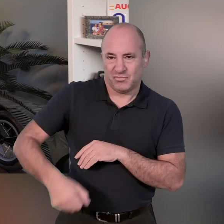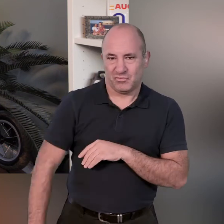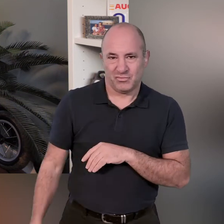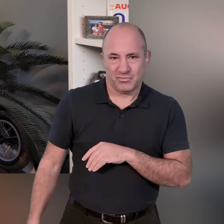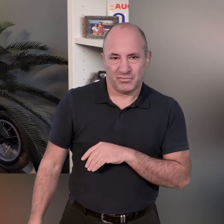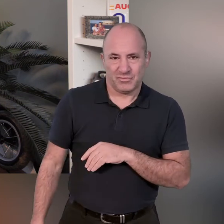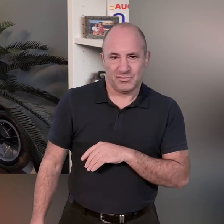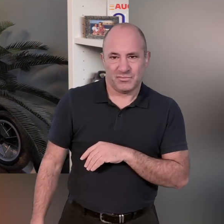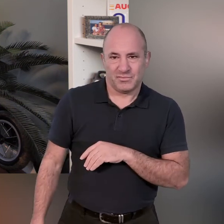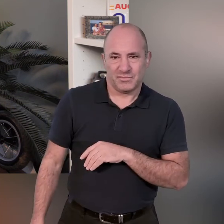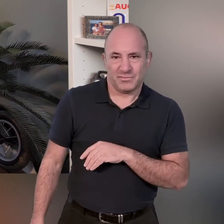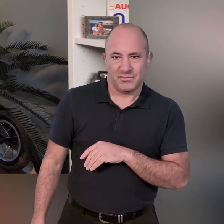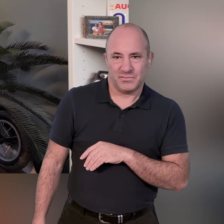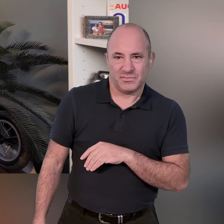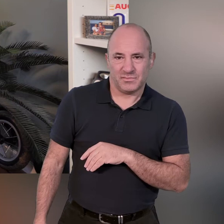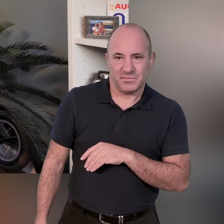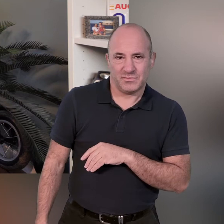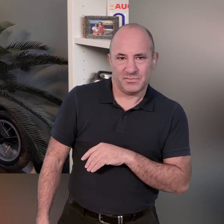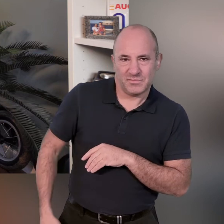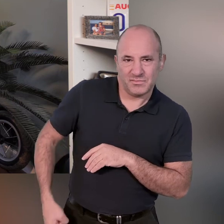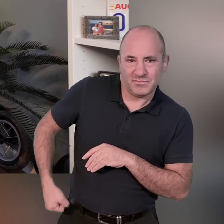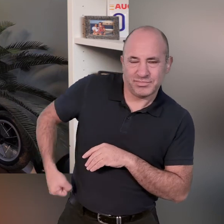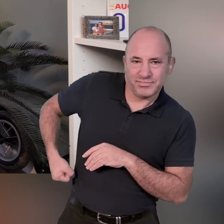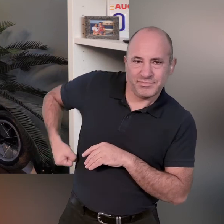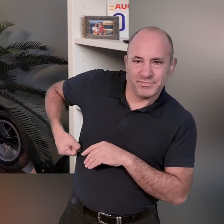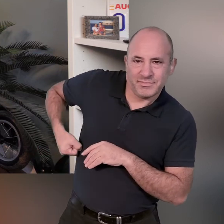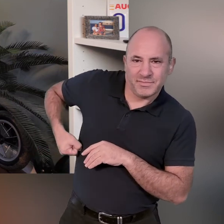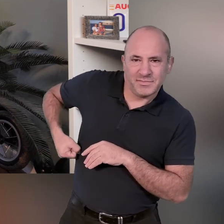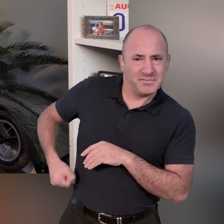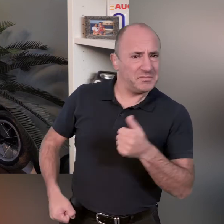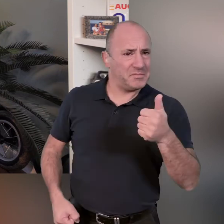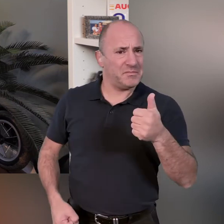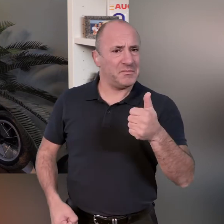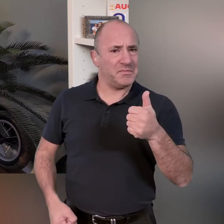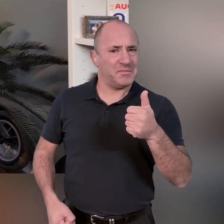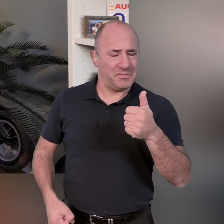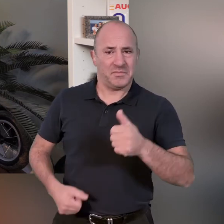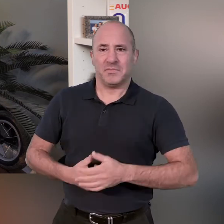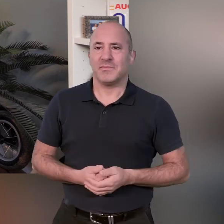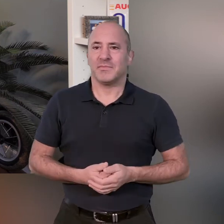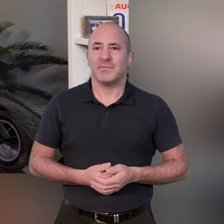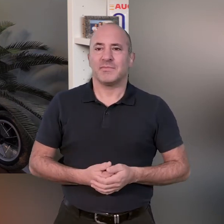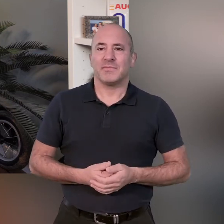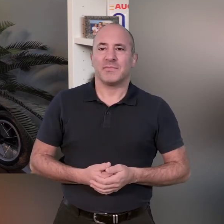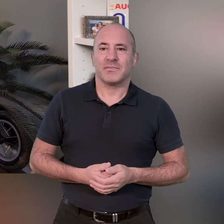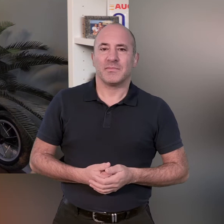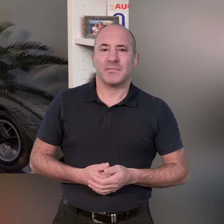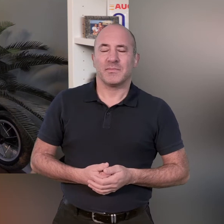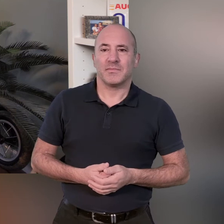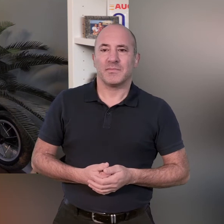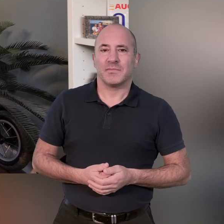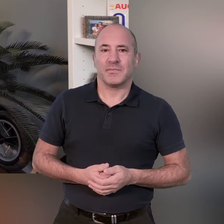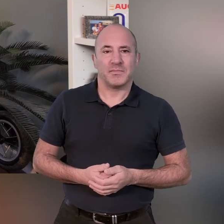arm dangling down, and then rowing it towards you here, just like so. That sounds good? All right,